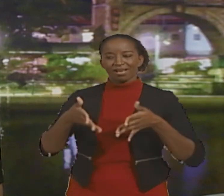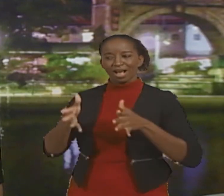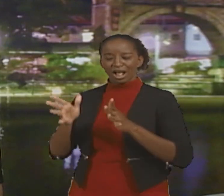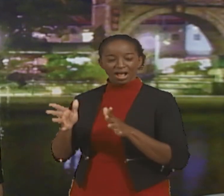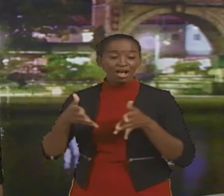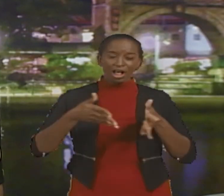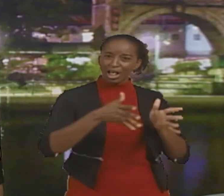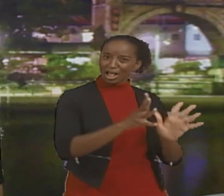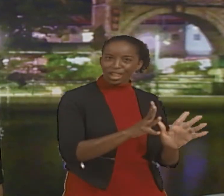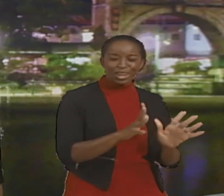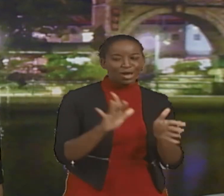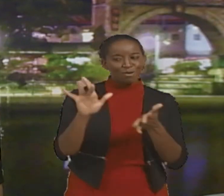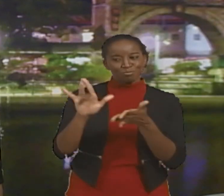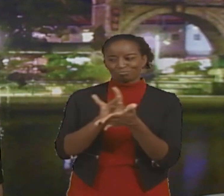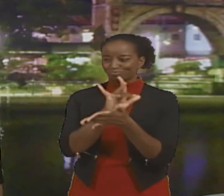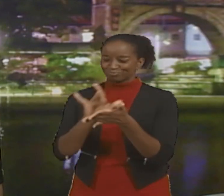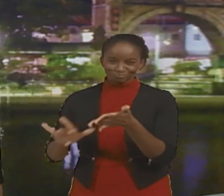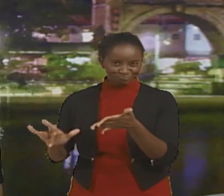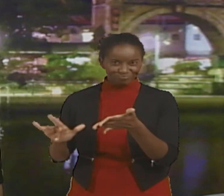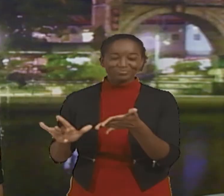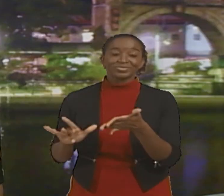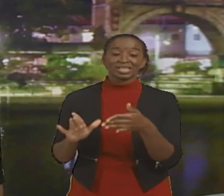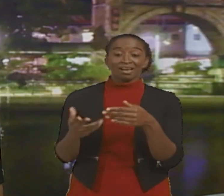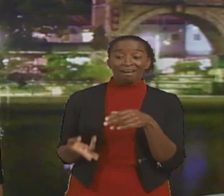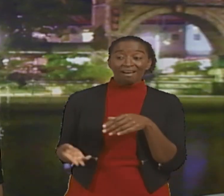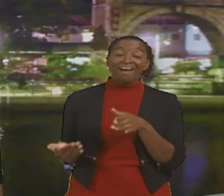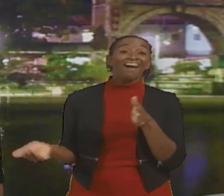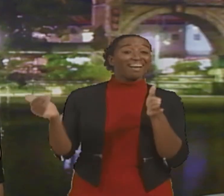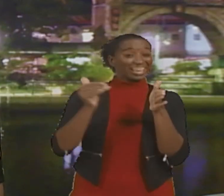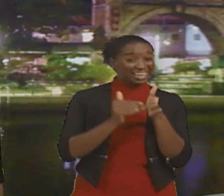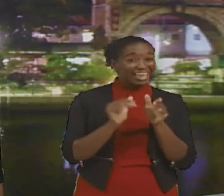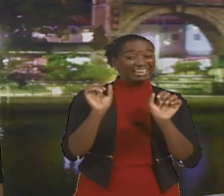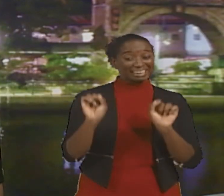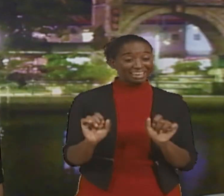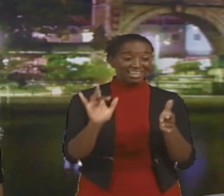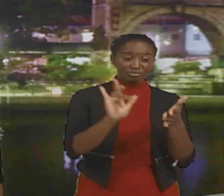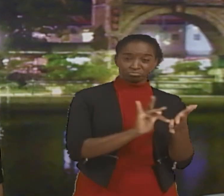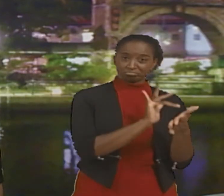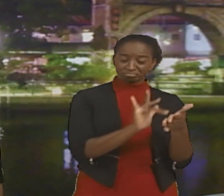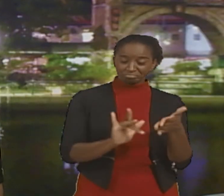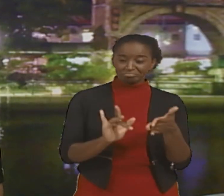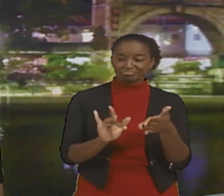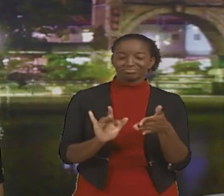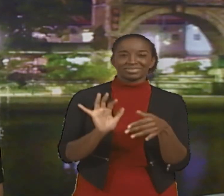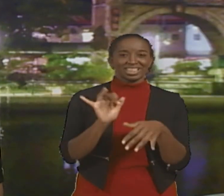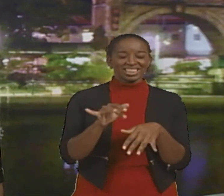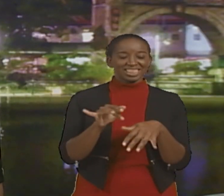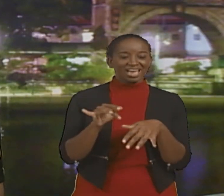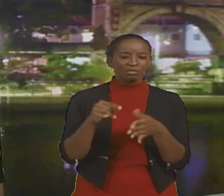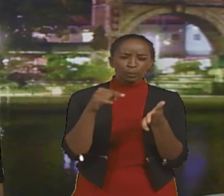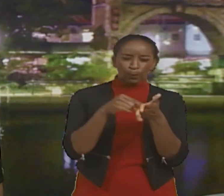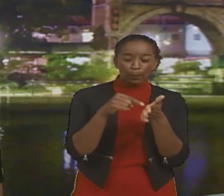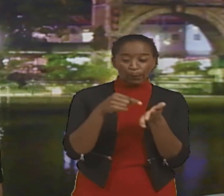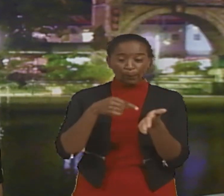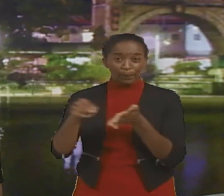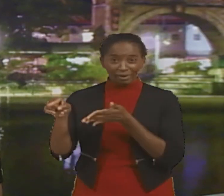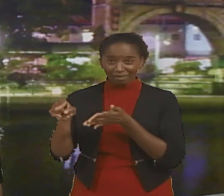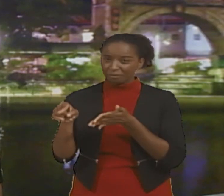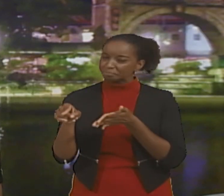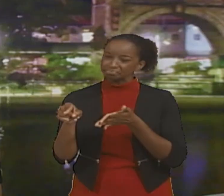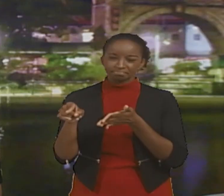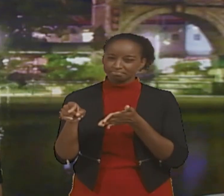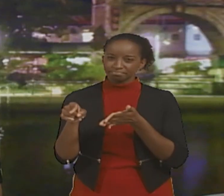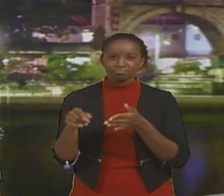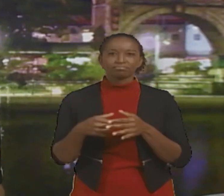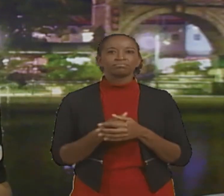addition, outstanding returns should be filed with the Registrar of Companies no later than April 30th next year. Now, failing to comply